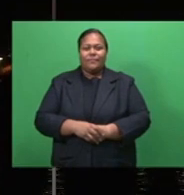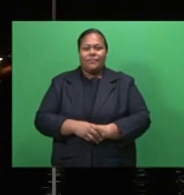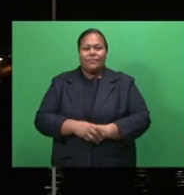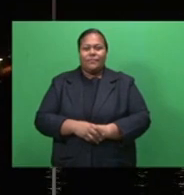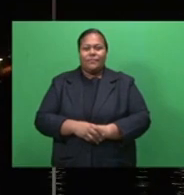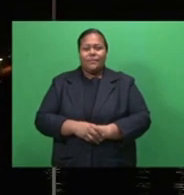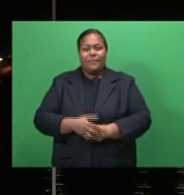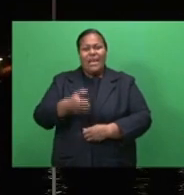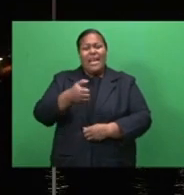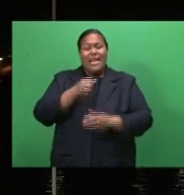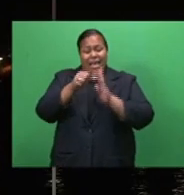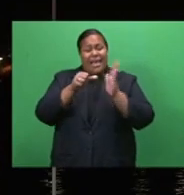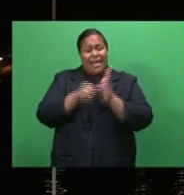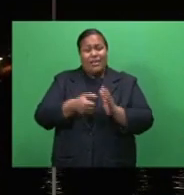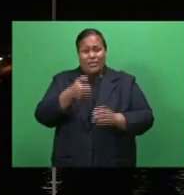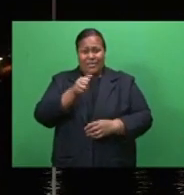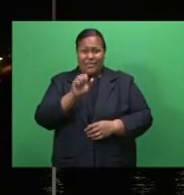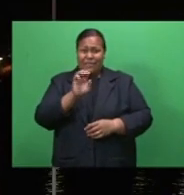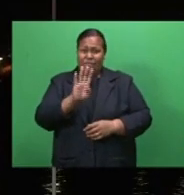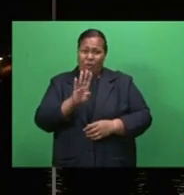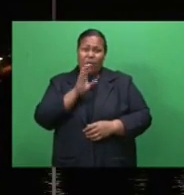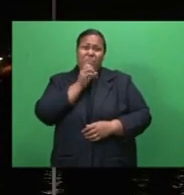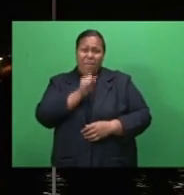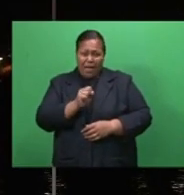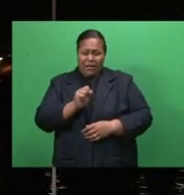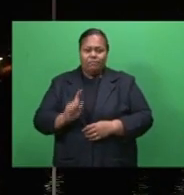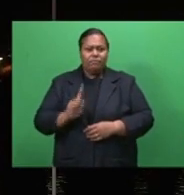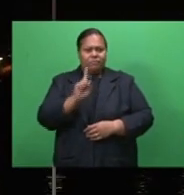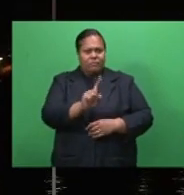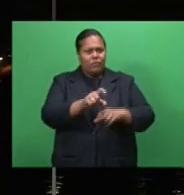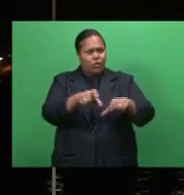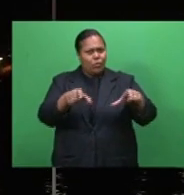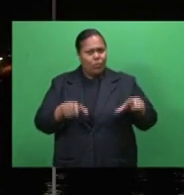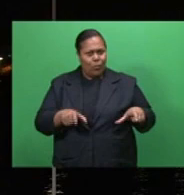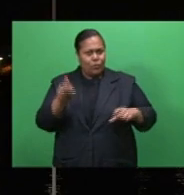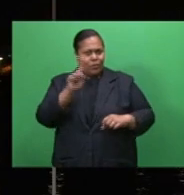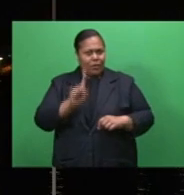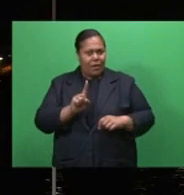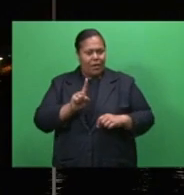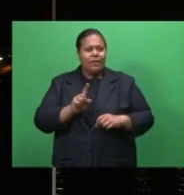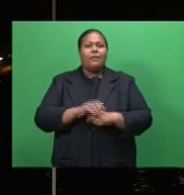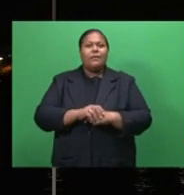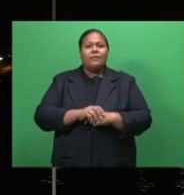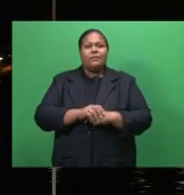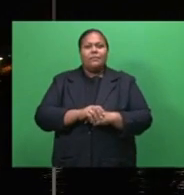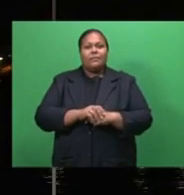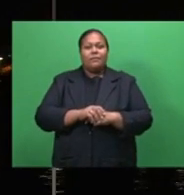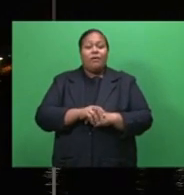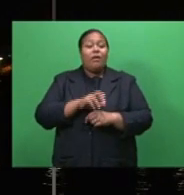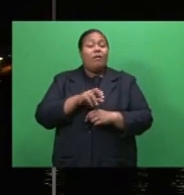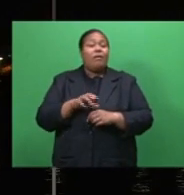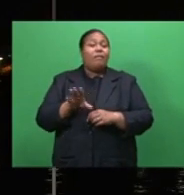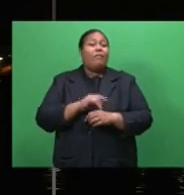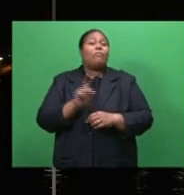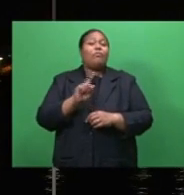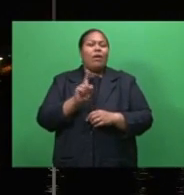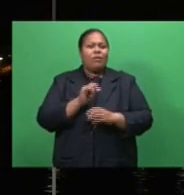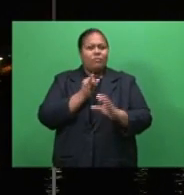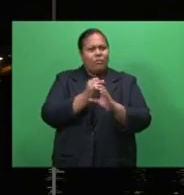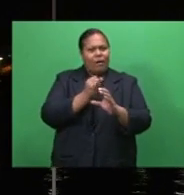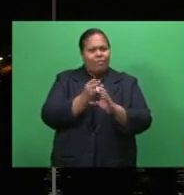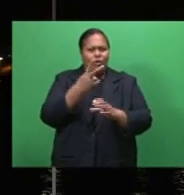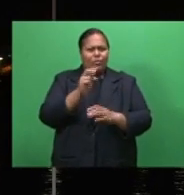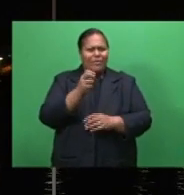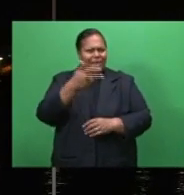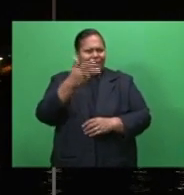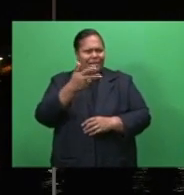A 64-year-old man appeared in the Suva Magistrates Court today for an alleged offence relating to the 2018 general election.